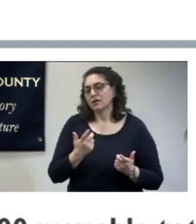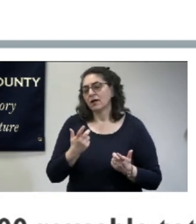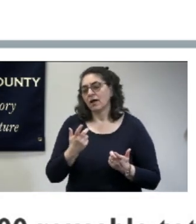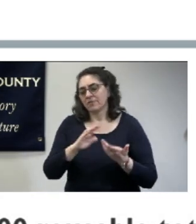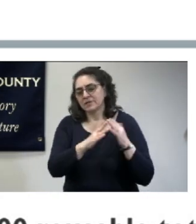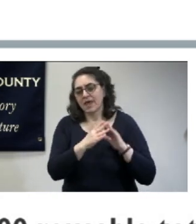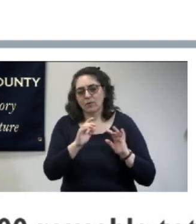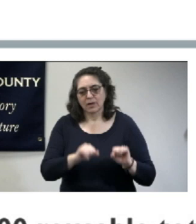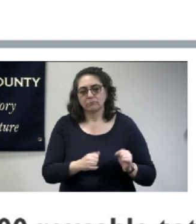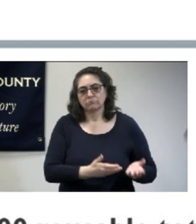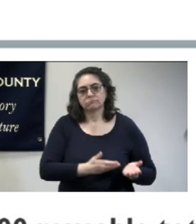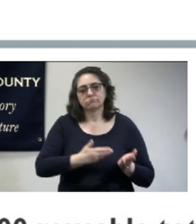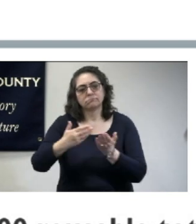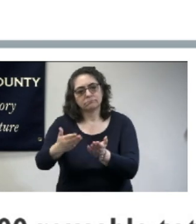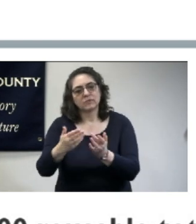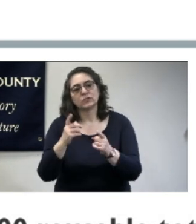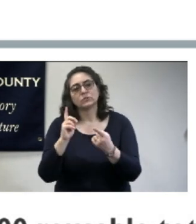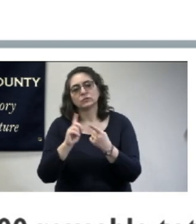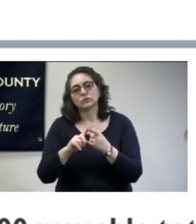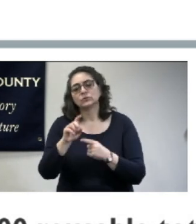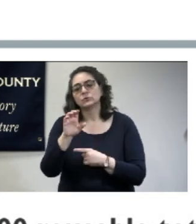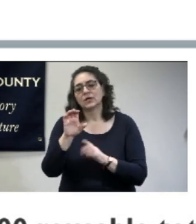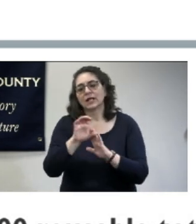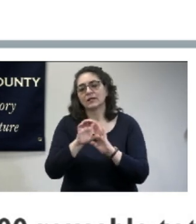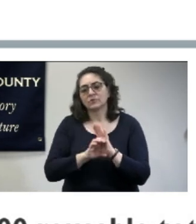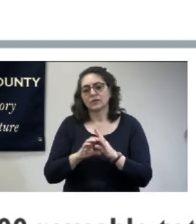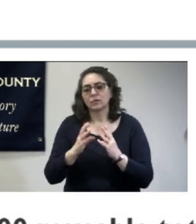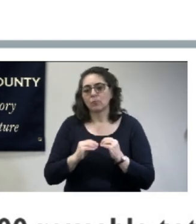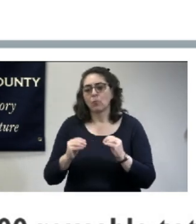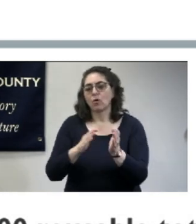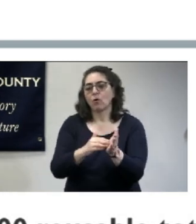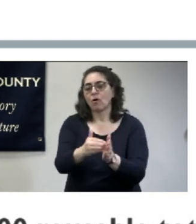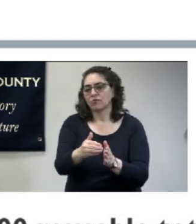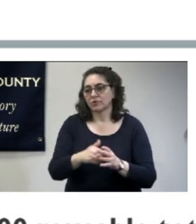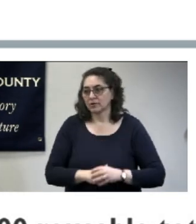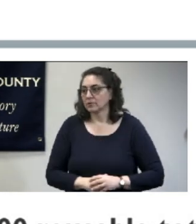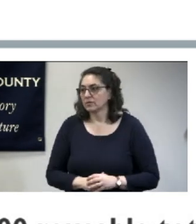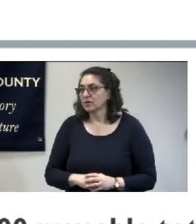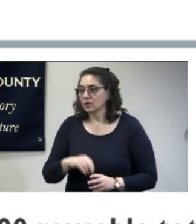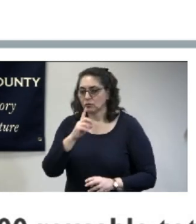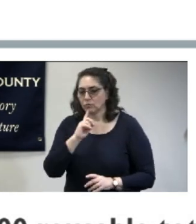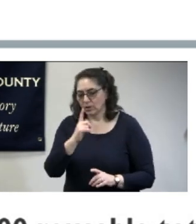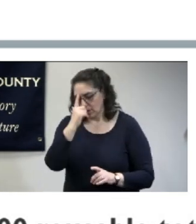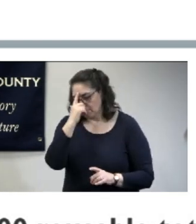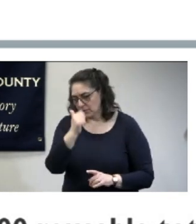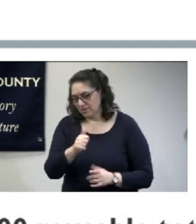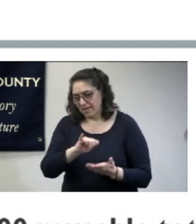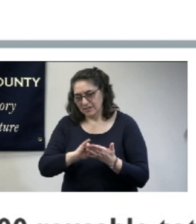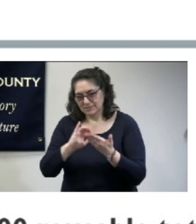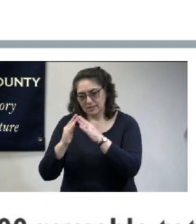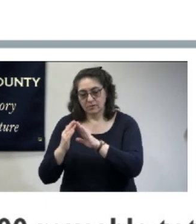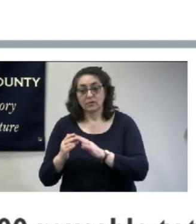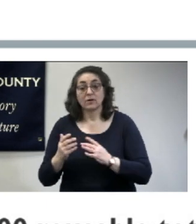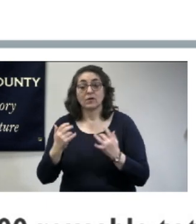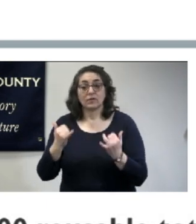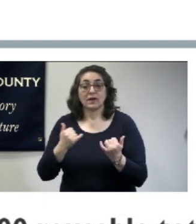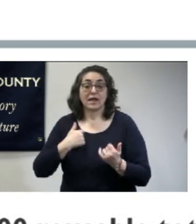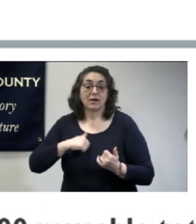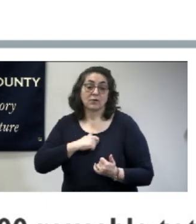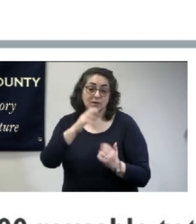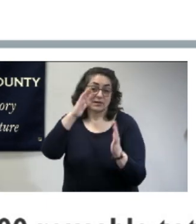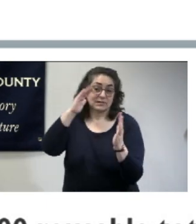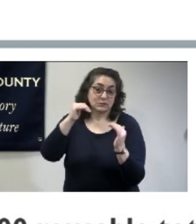the material to Clifton on a more frequent basis. It would really be up to them. At this point, we're expecting them just to bring